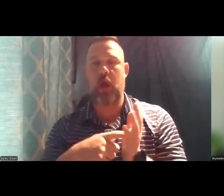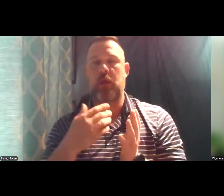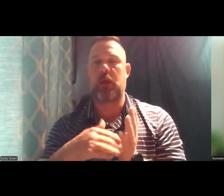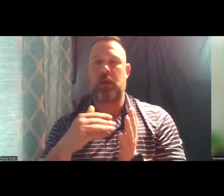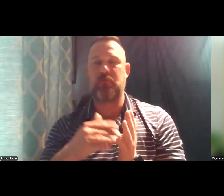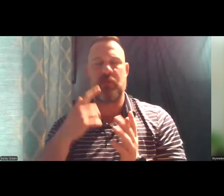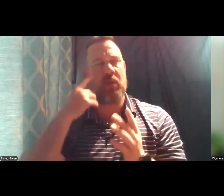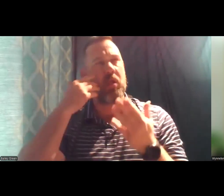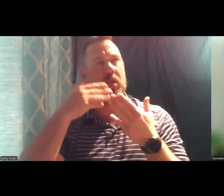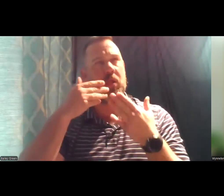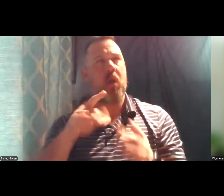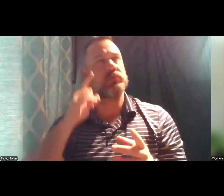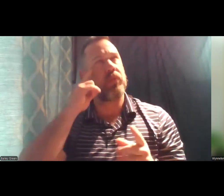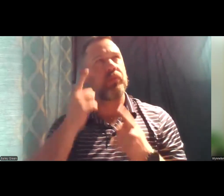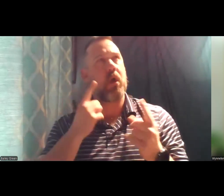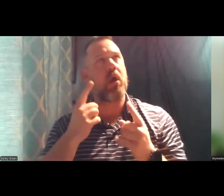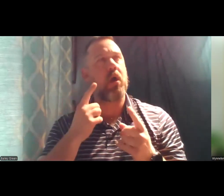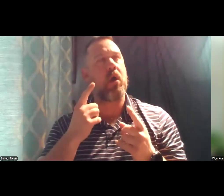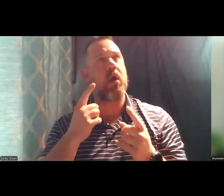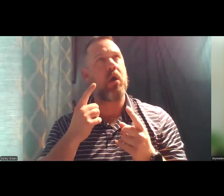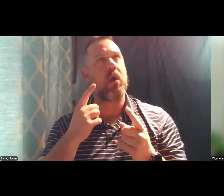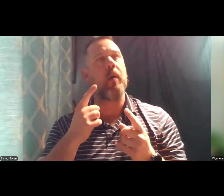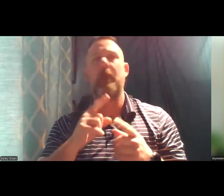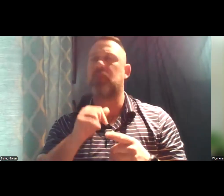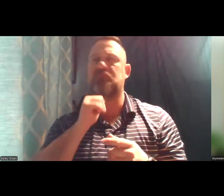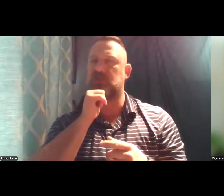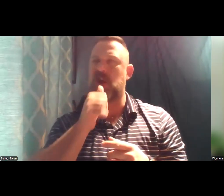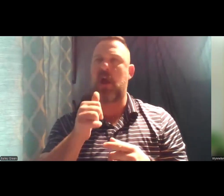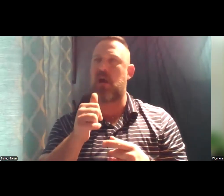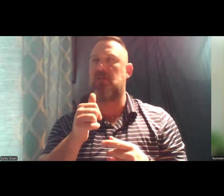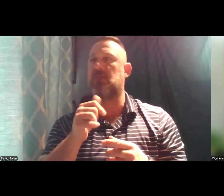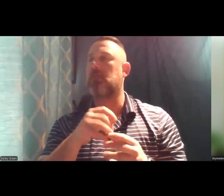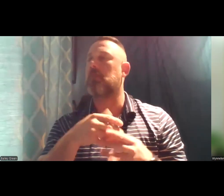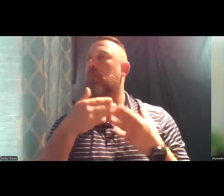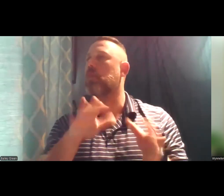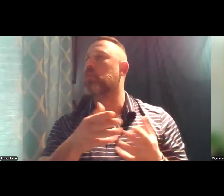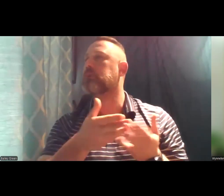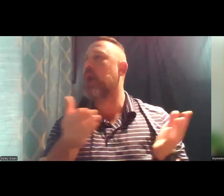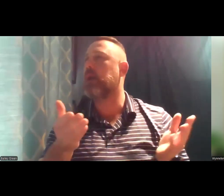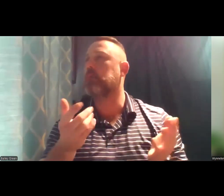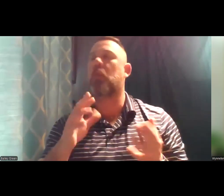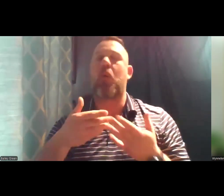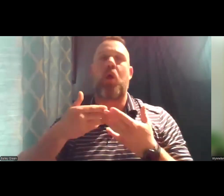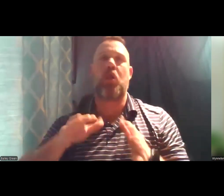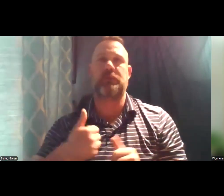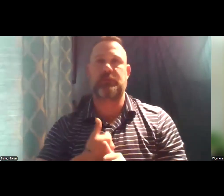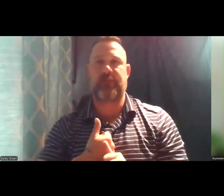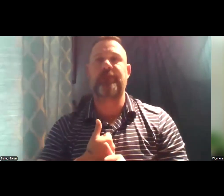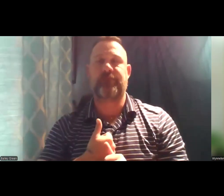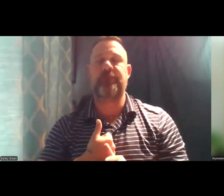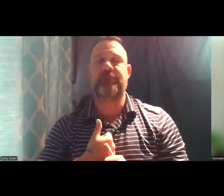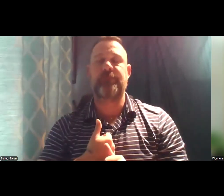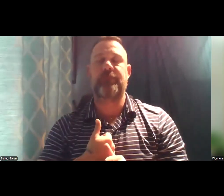train of thought during conversations, he denied any other symptoms such as misplacing items or getting lost. Dawn had